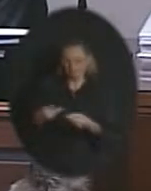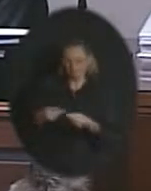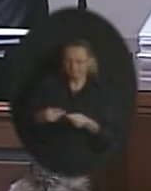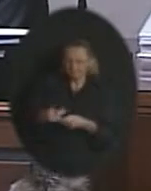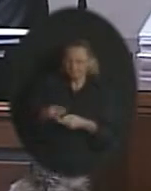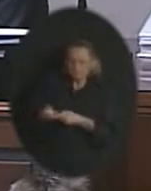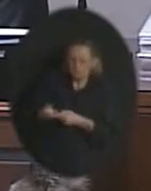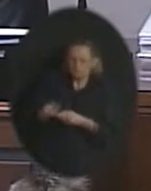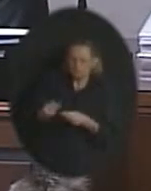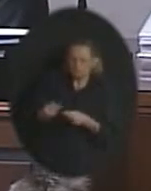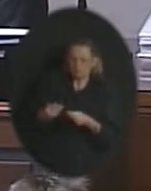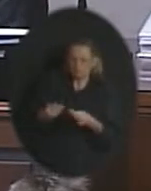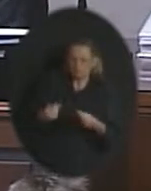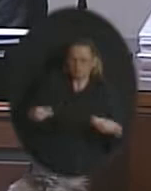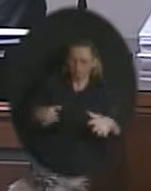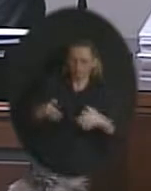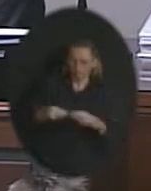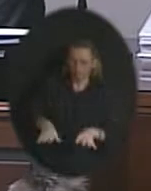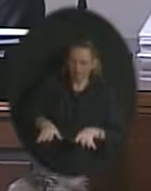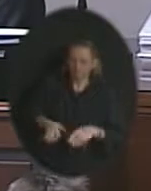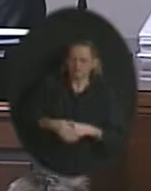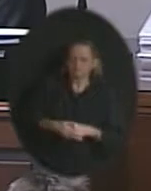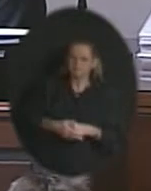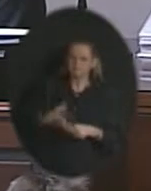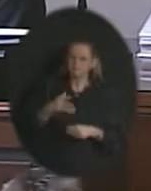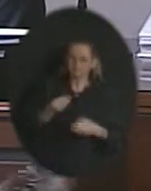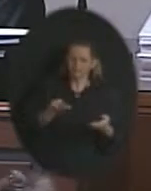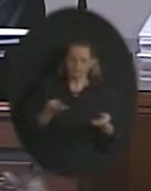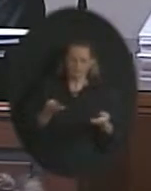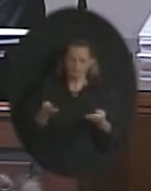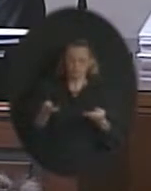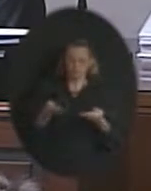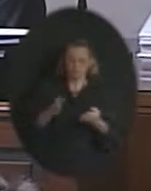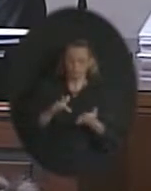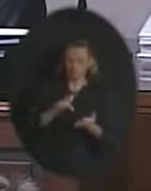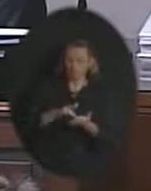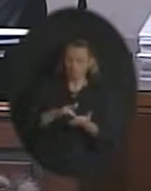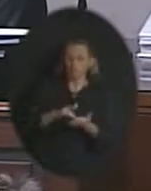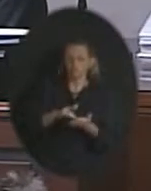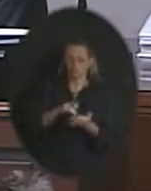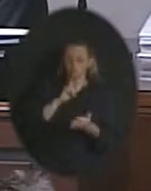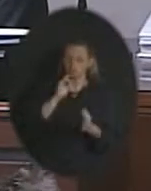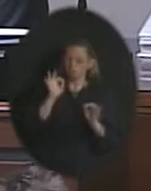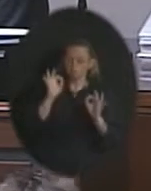district. And the Mossmans we have, the service center does a phenomenal job getting them back up and running.